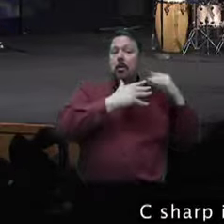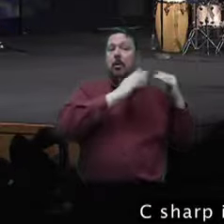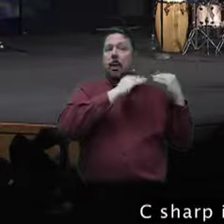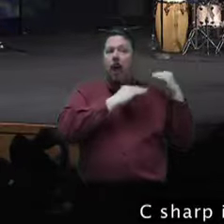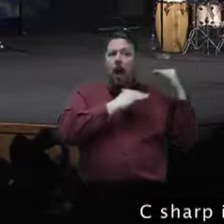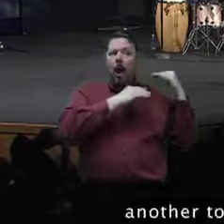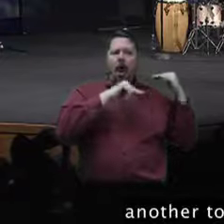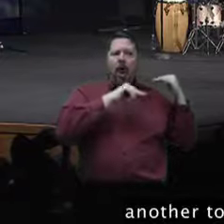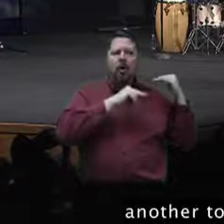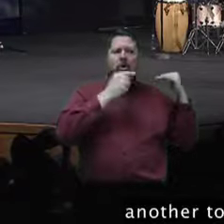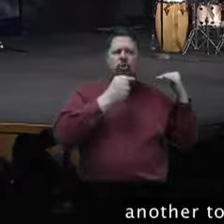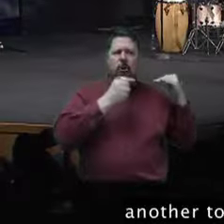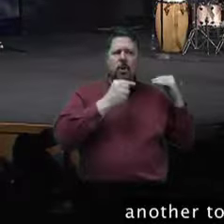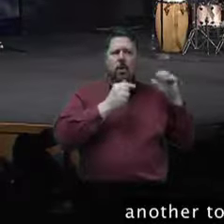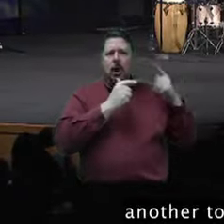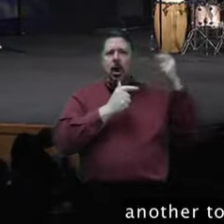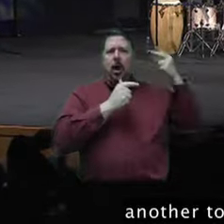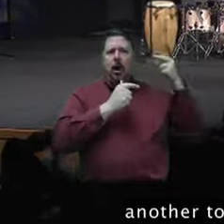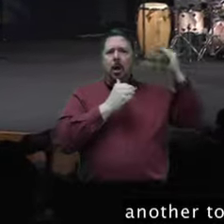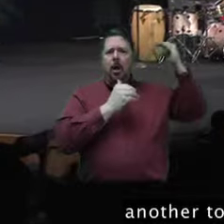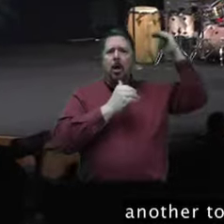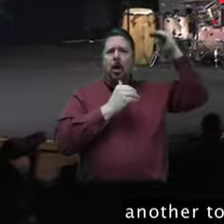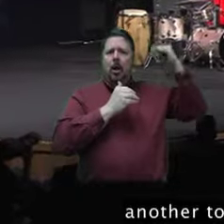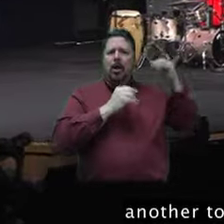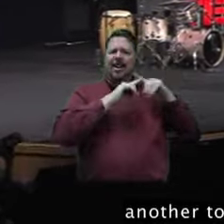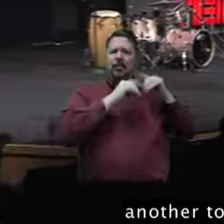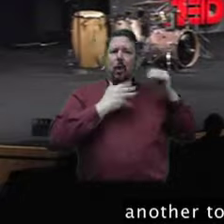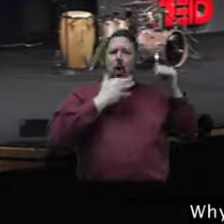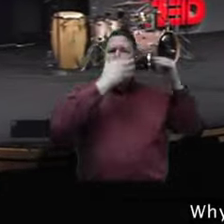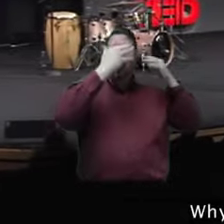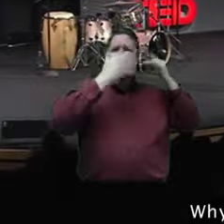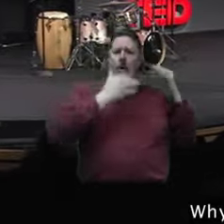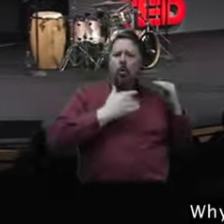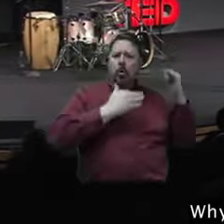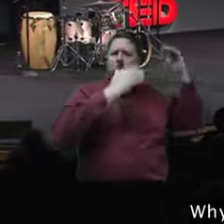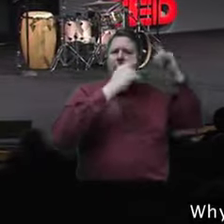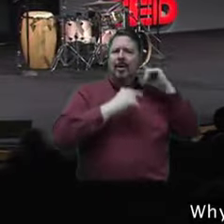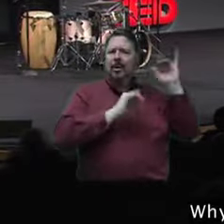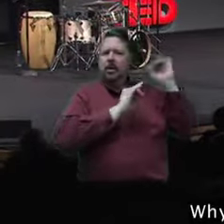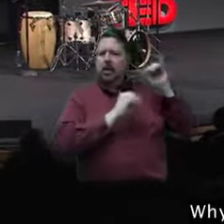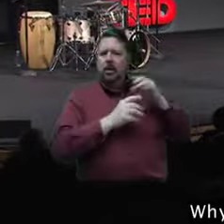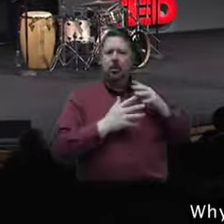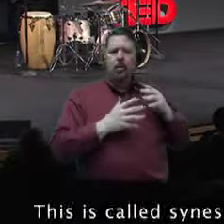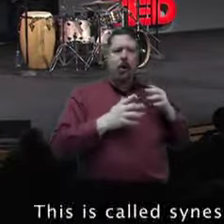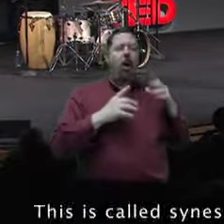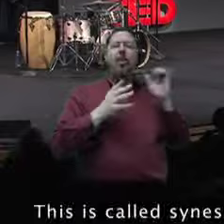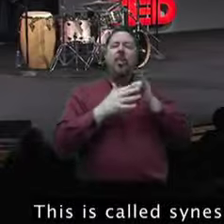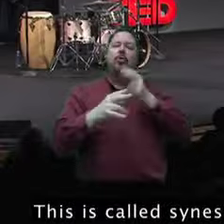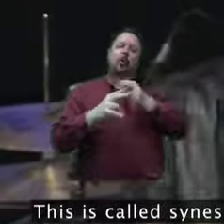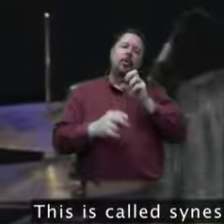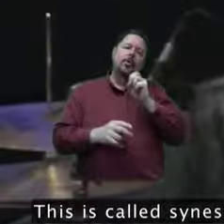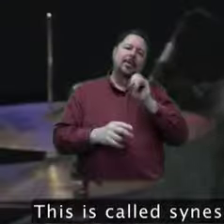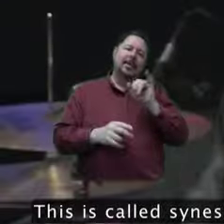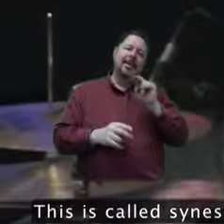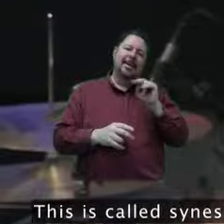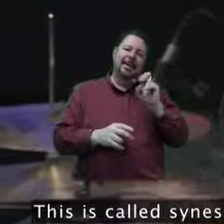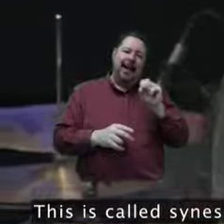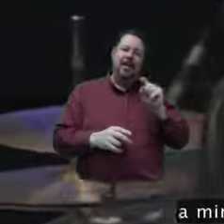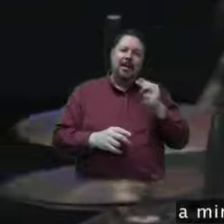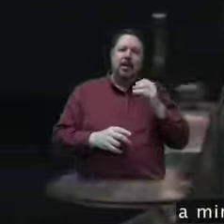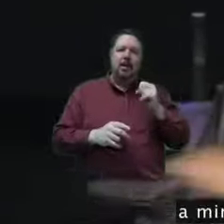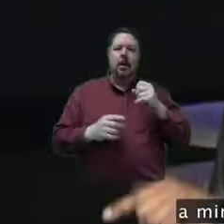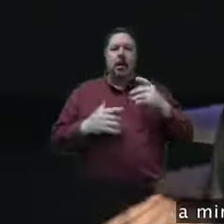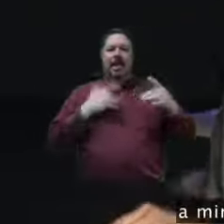F sharp is green. Another tone might be yellow. Right? Why does this happen? This is called synesthesia. Galton called it